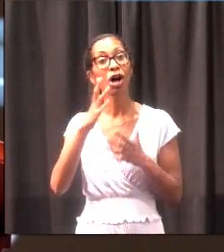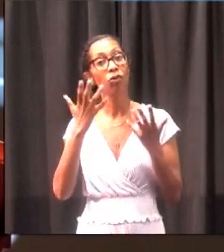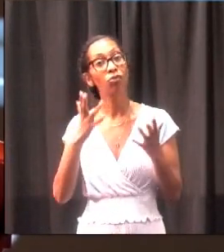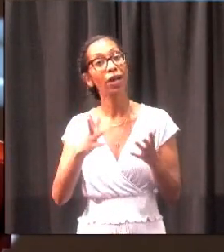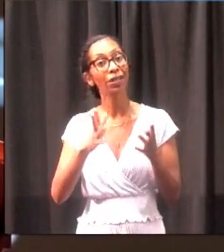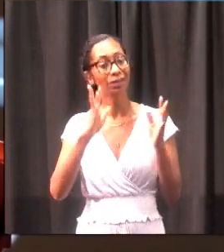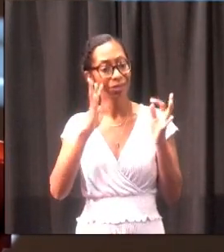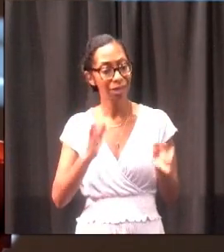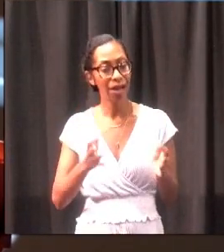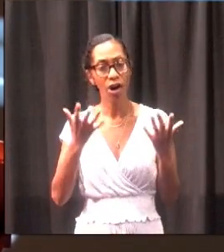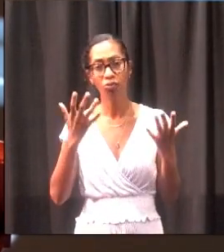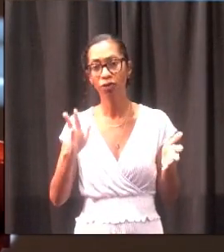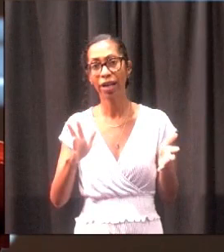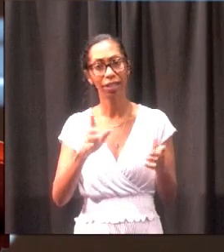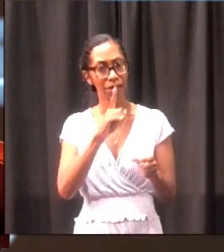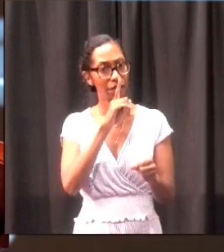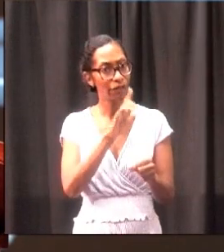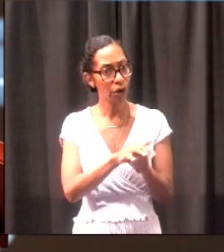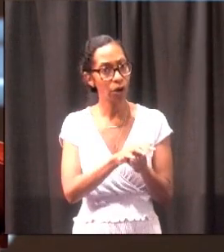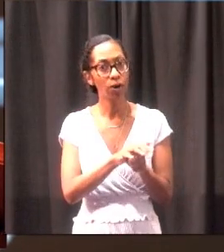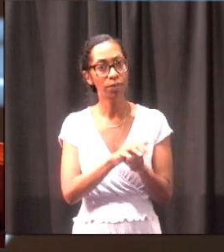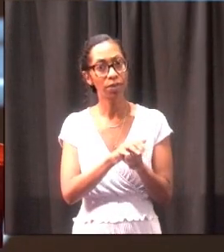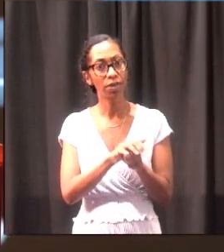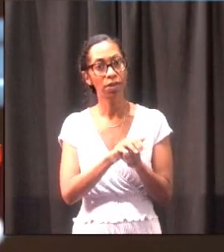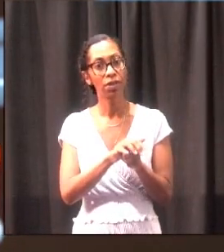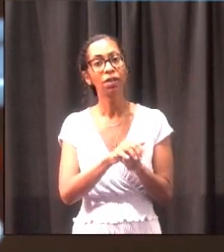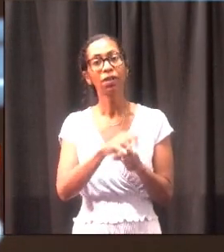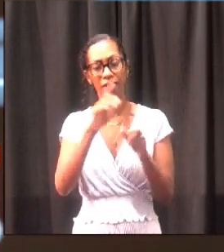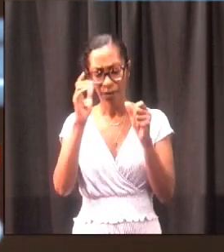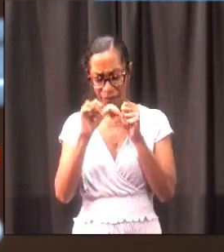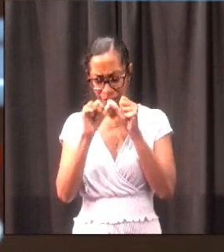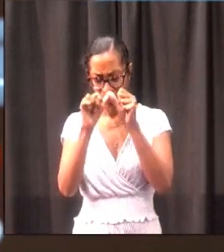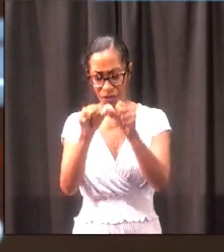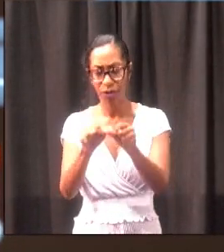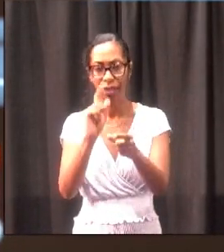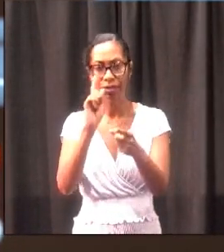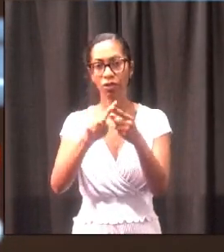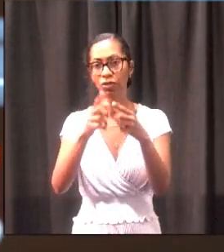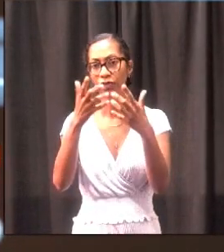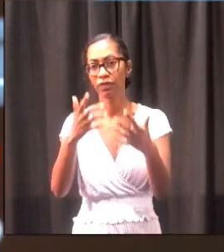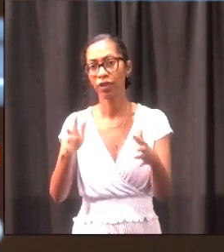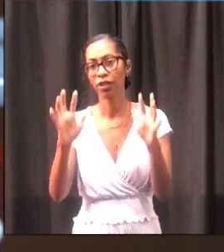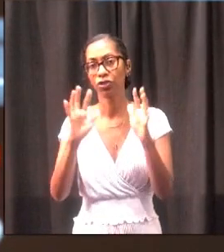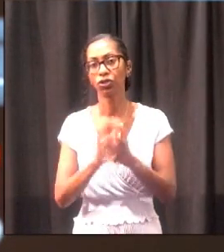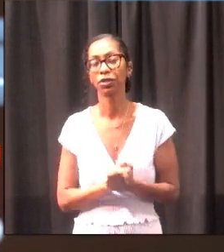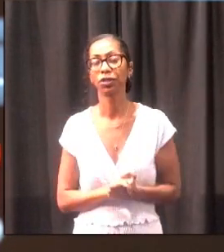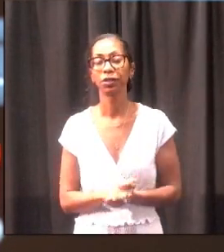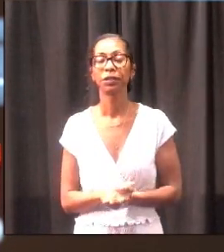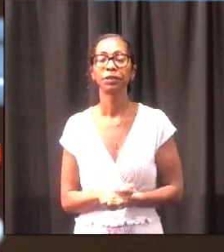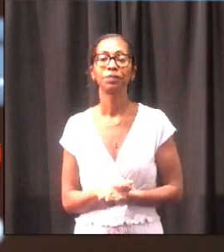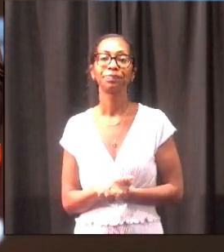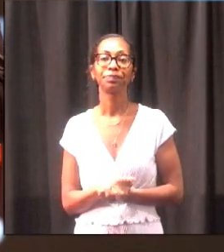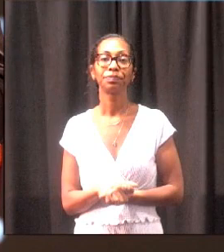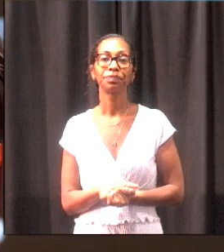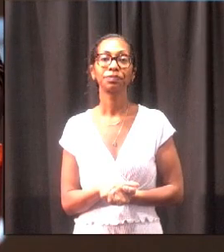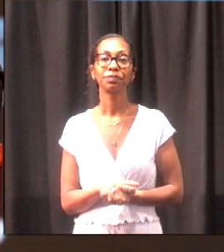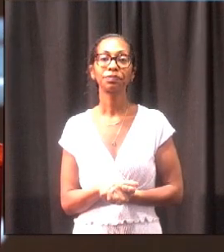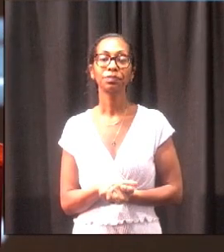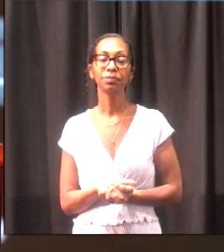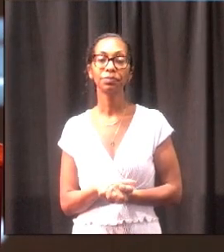that you will get it done until Jesus Christ comes back. So we must settle in our lives. Here it